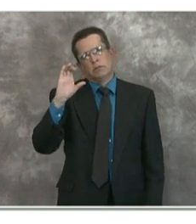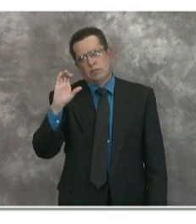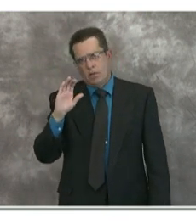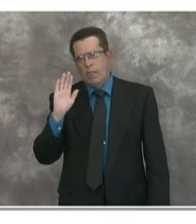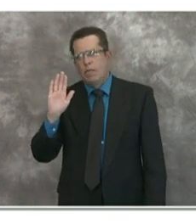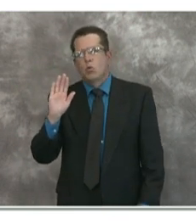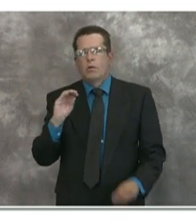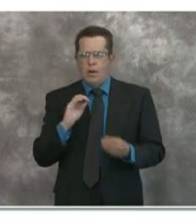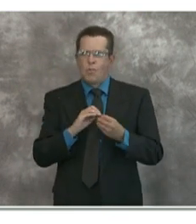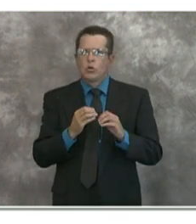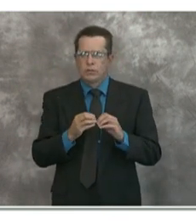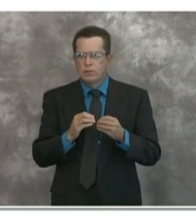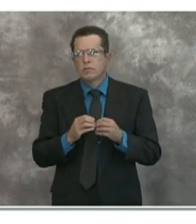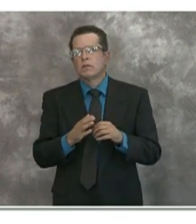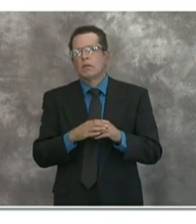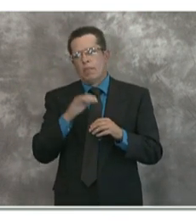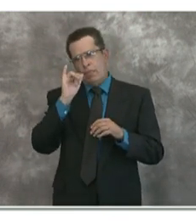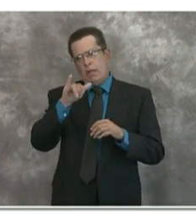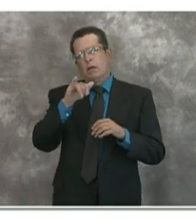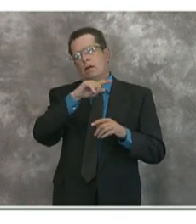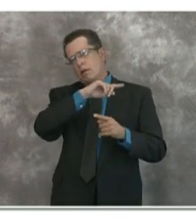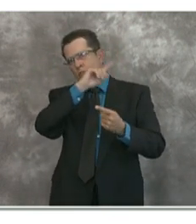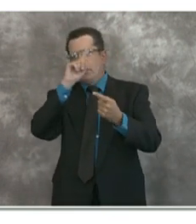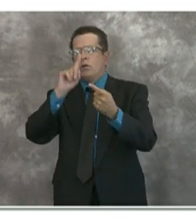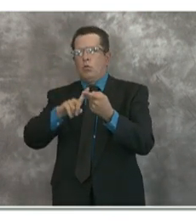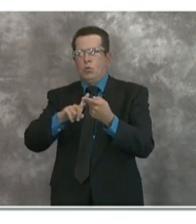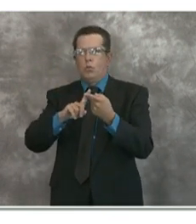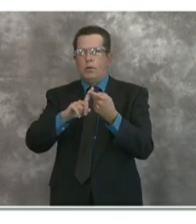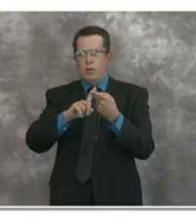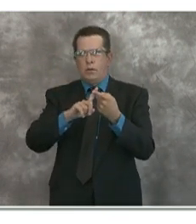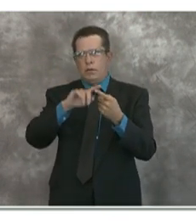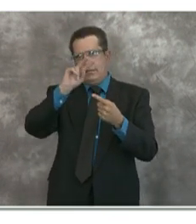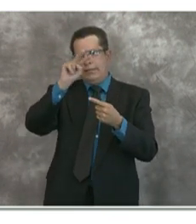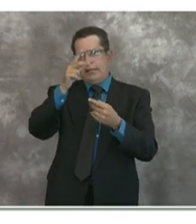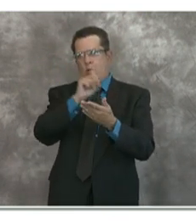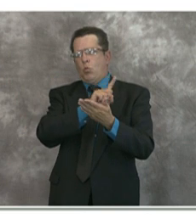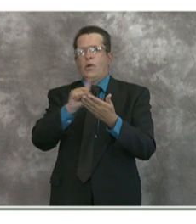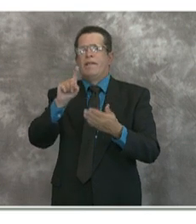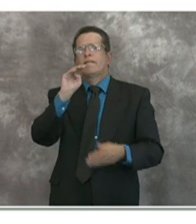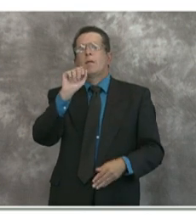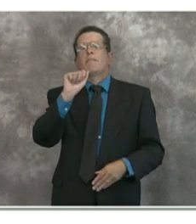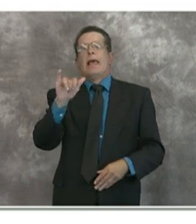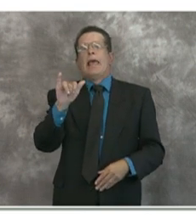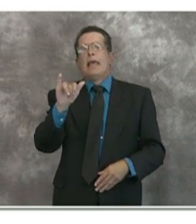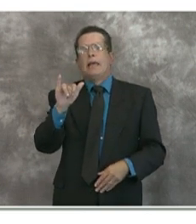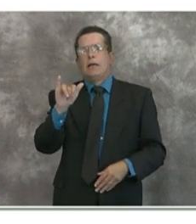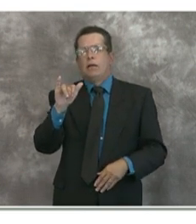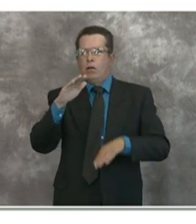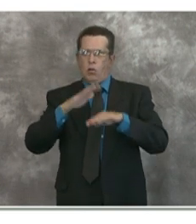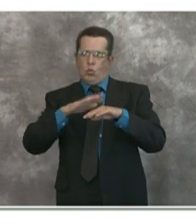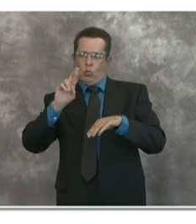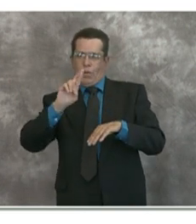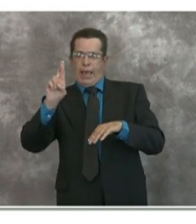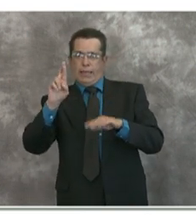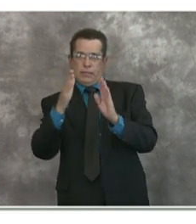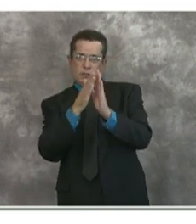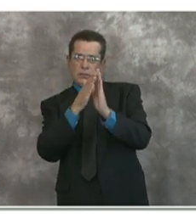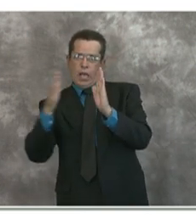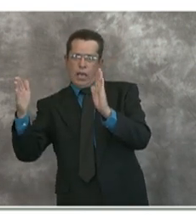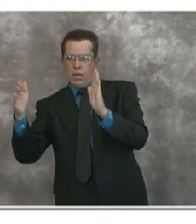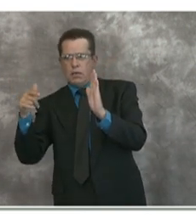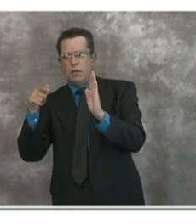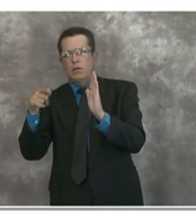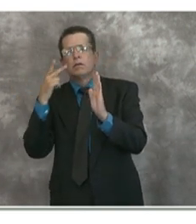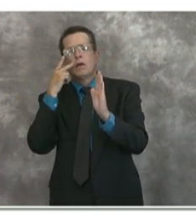So that's for up through the second week of May. On the right side, you can